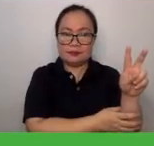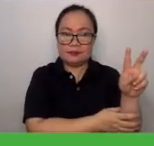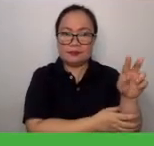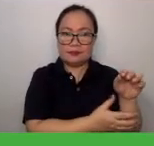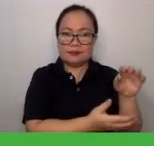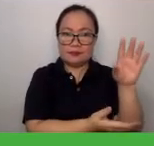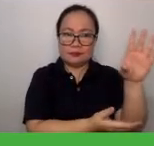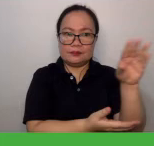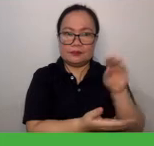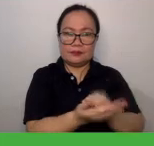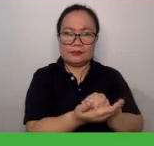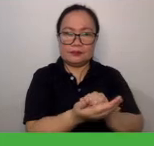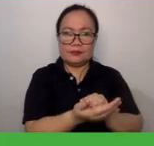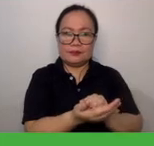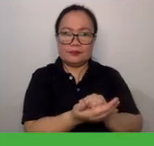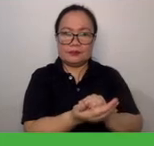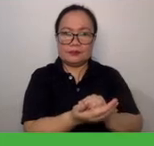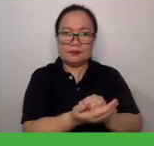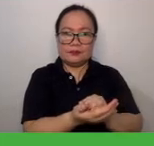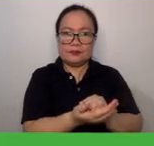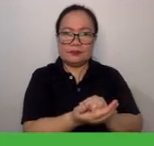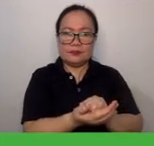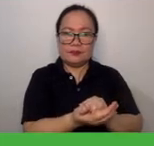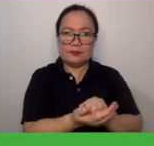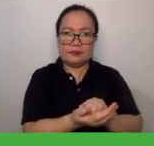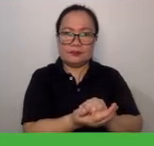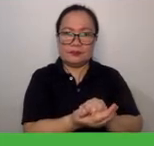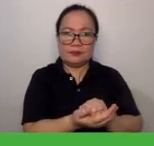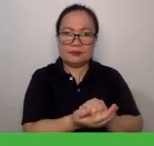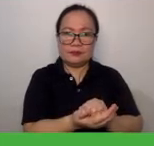Okay? Copy your given we have.